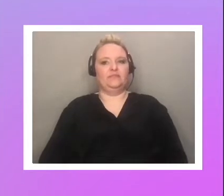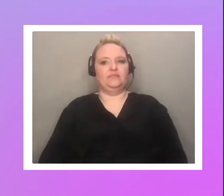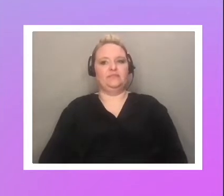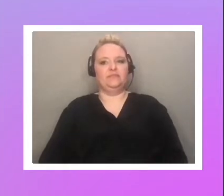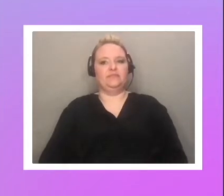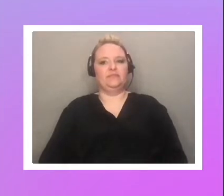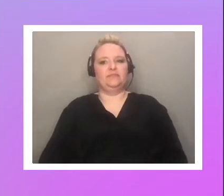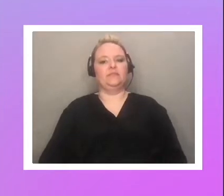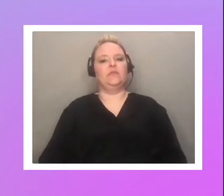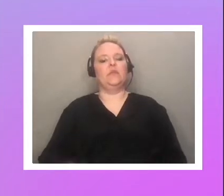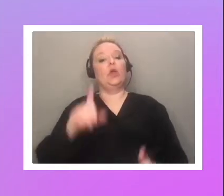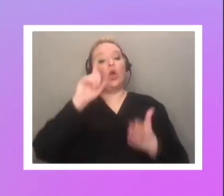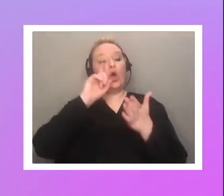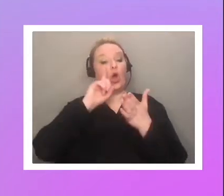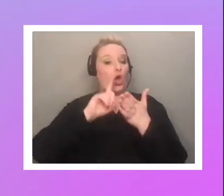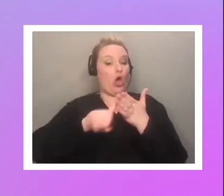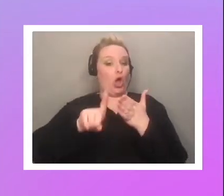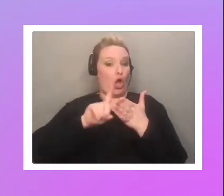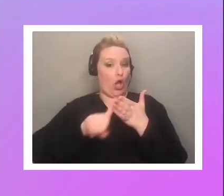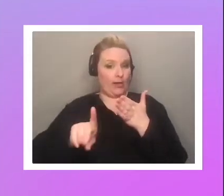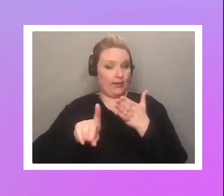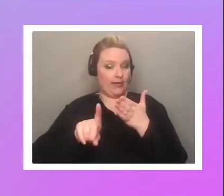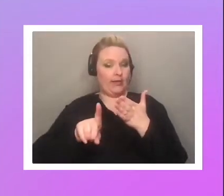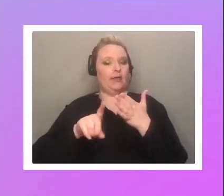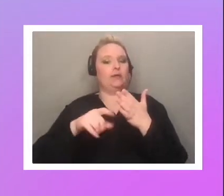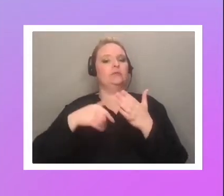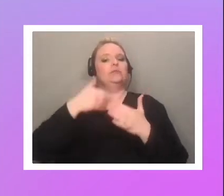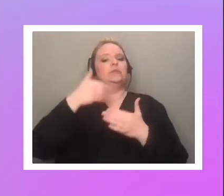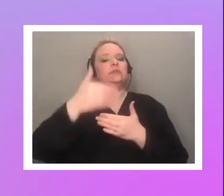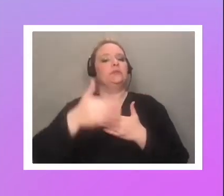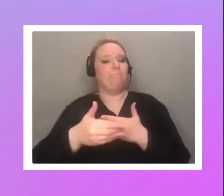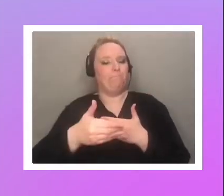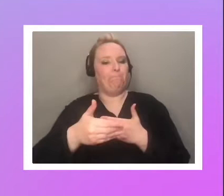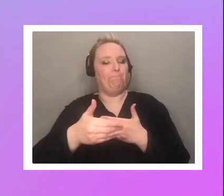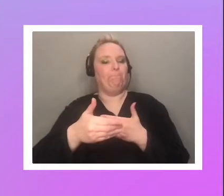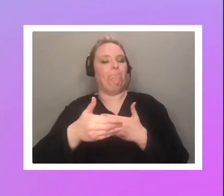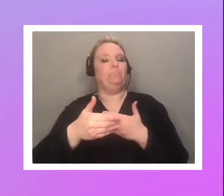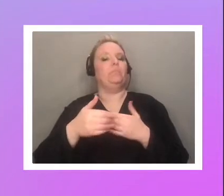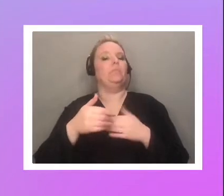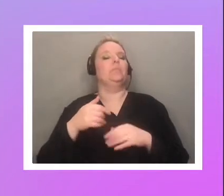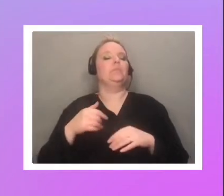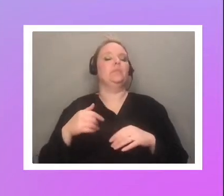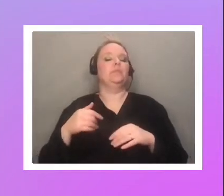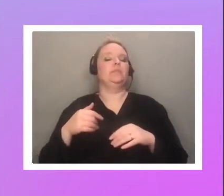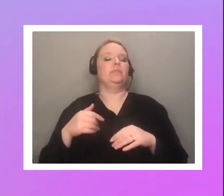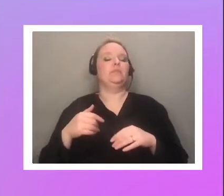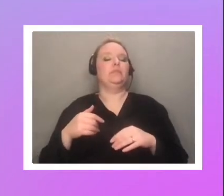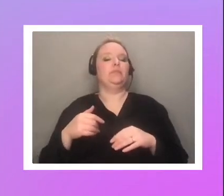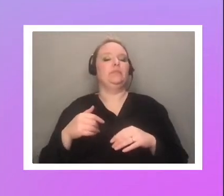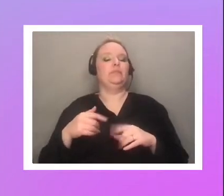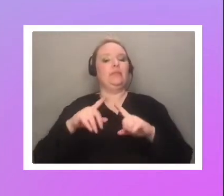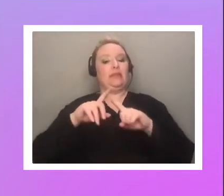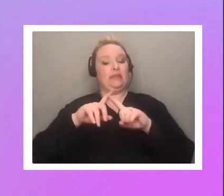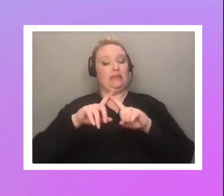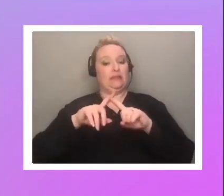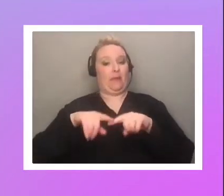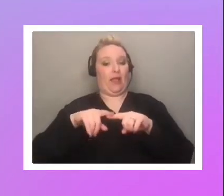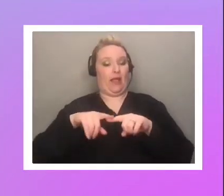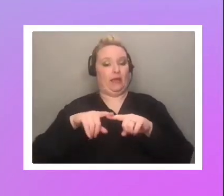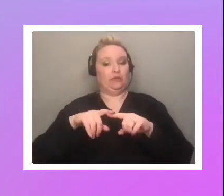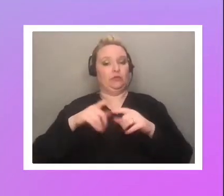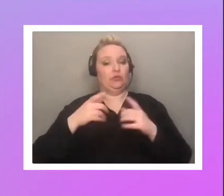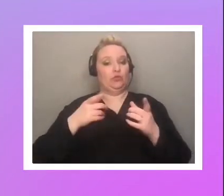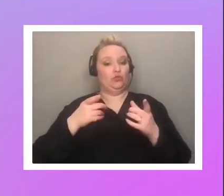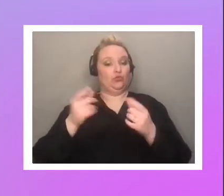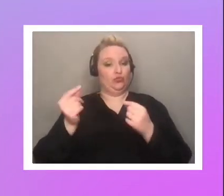So an audit is a stepping stone, and depending on what you do, it's a